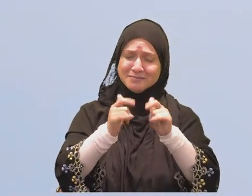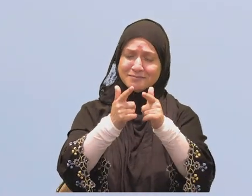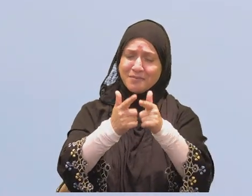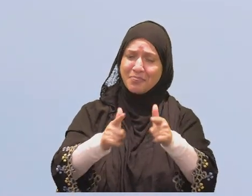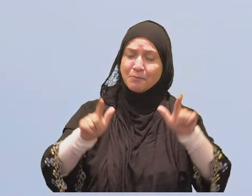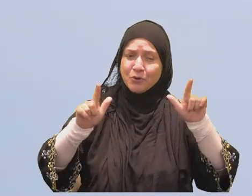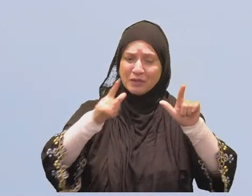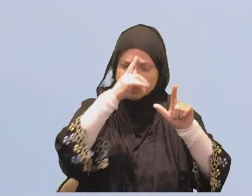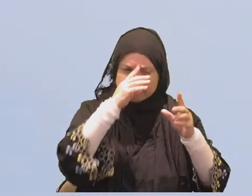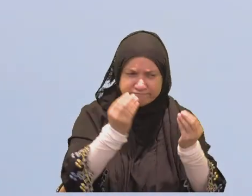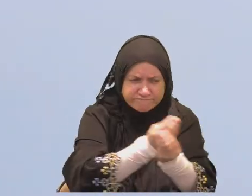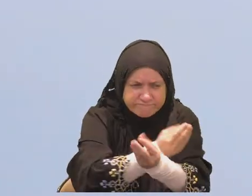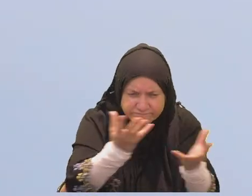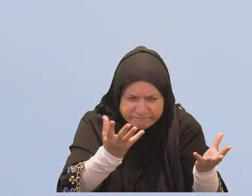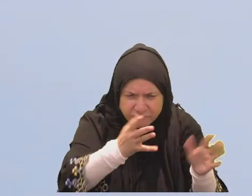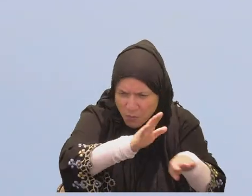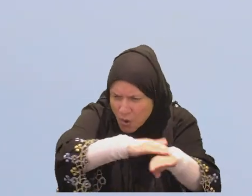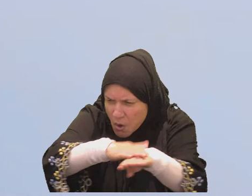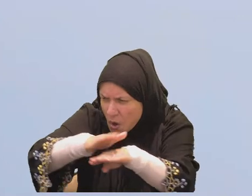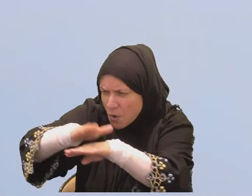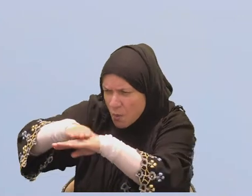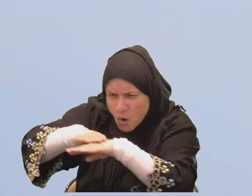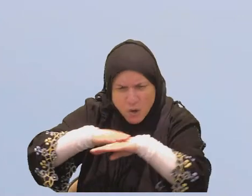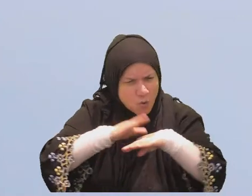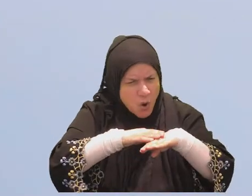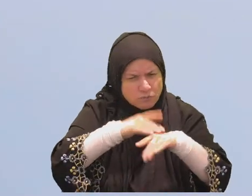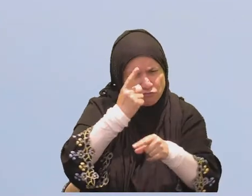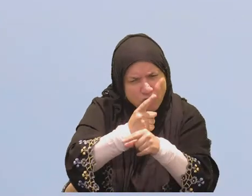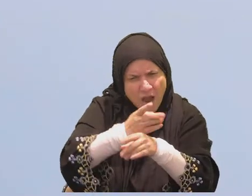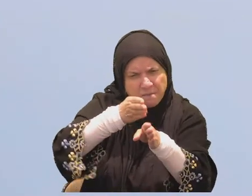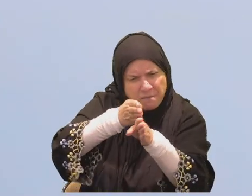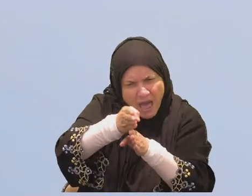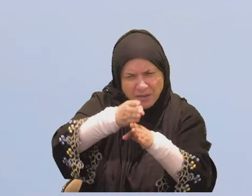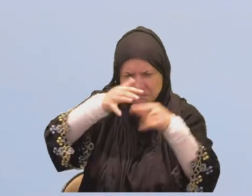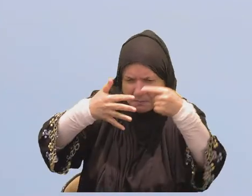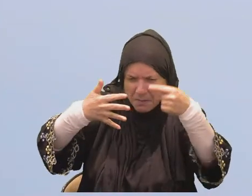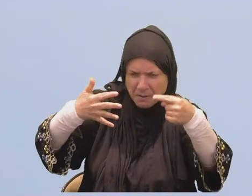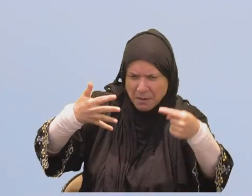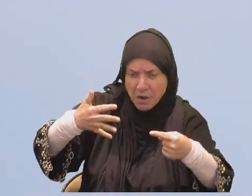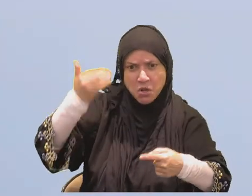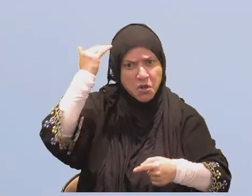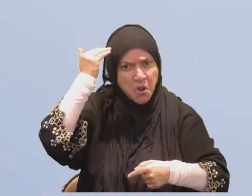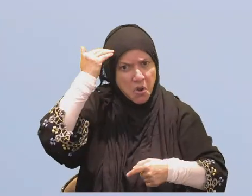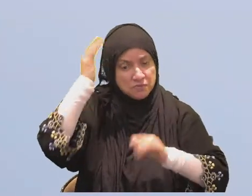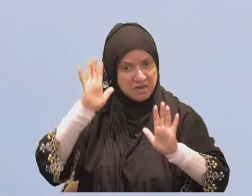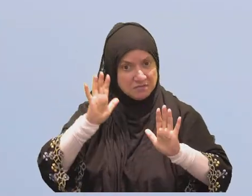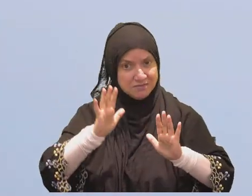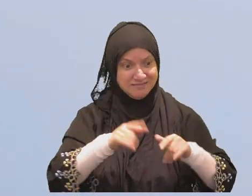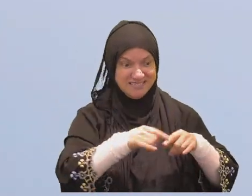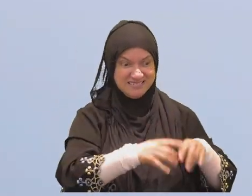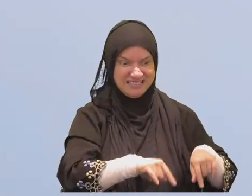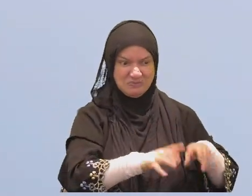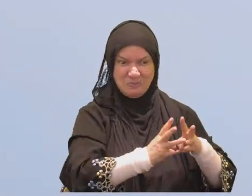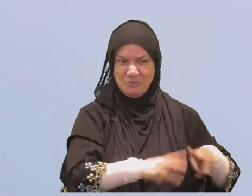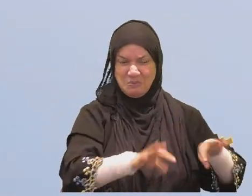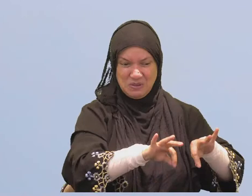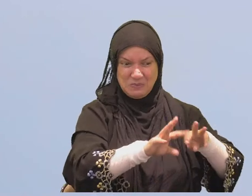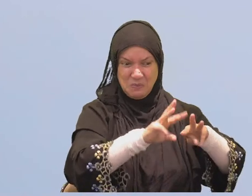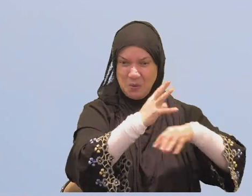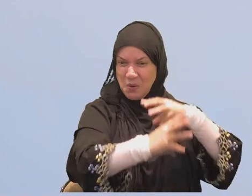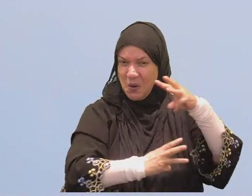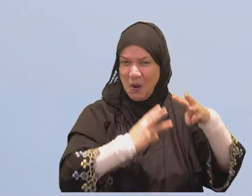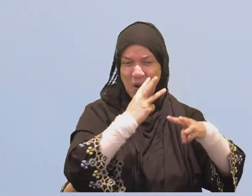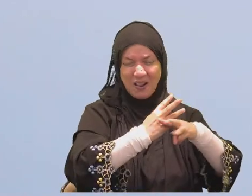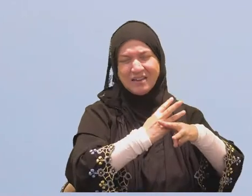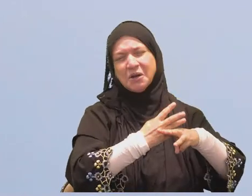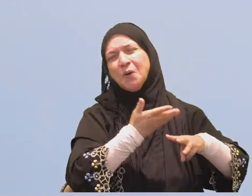and drinking anything. Your flesh has demands, it will perish.